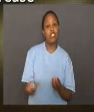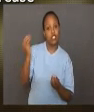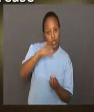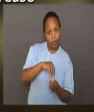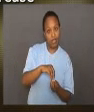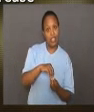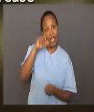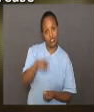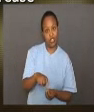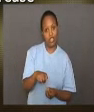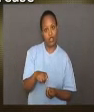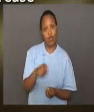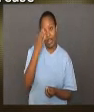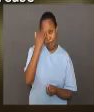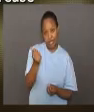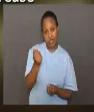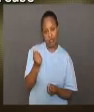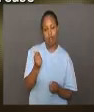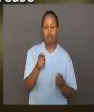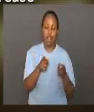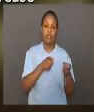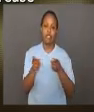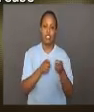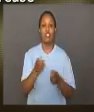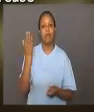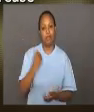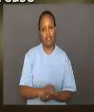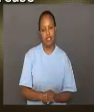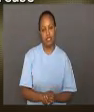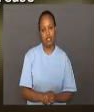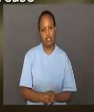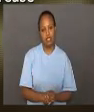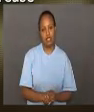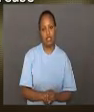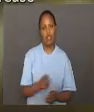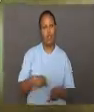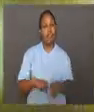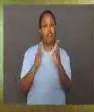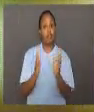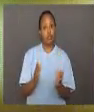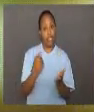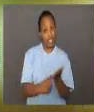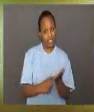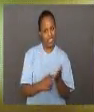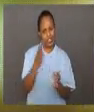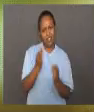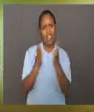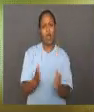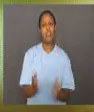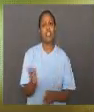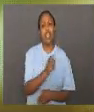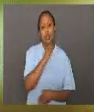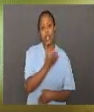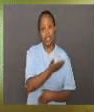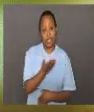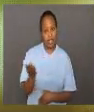emperor. Extra funding was required due to poor administration. The peasants